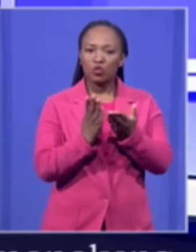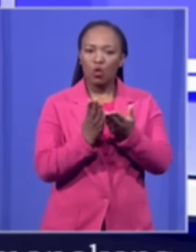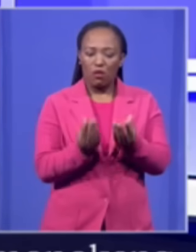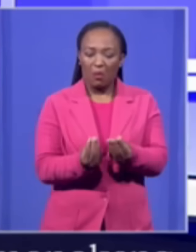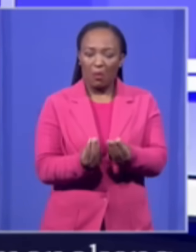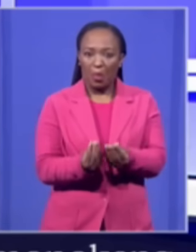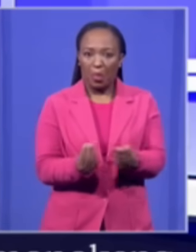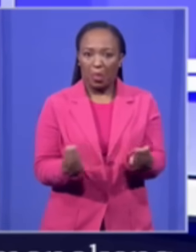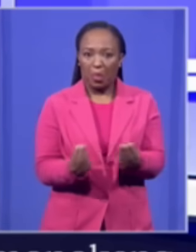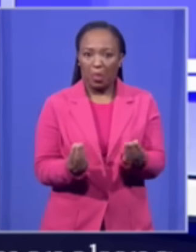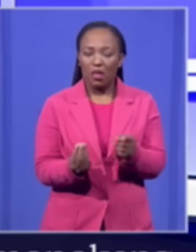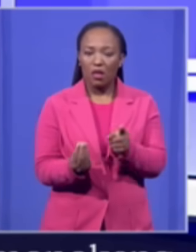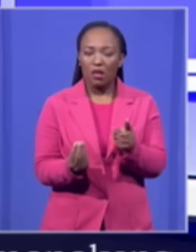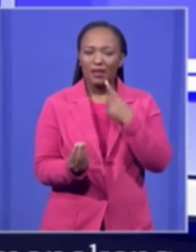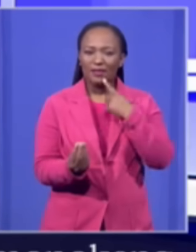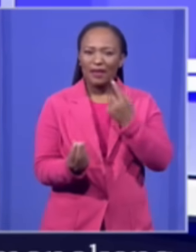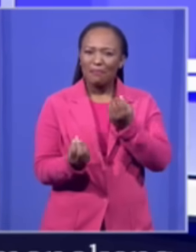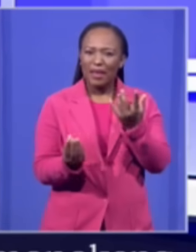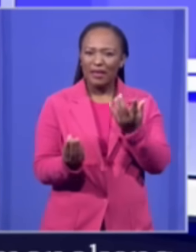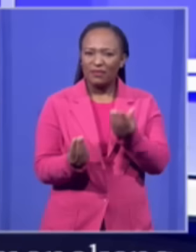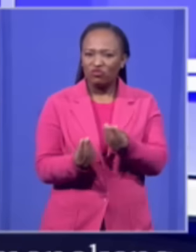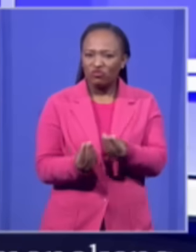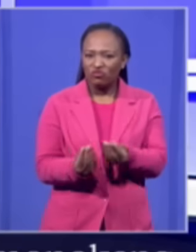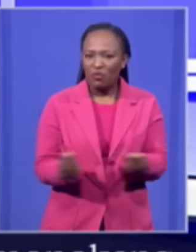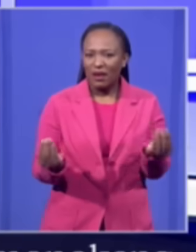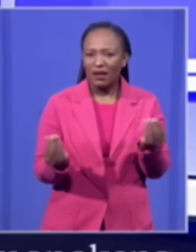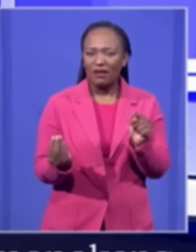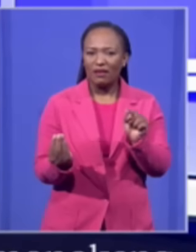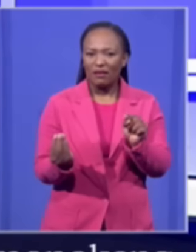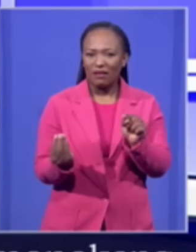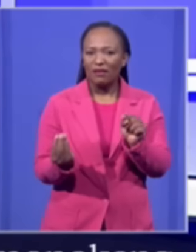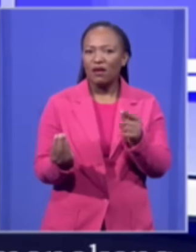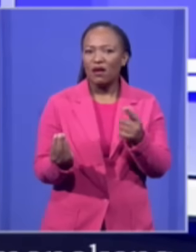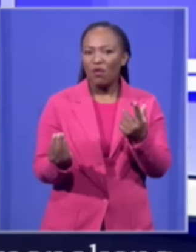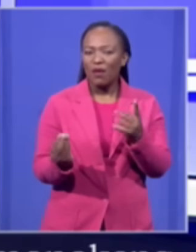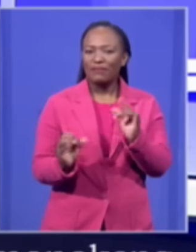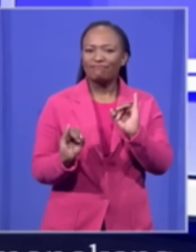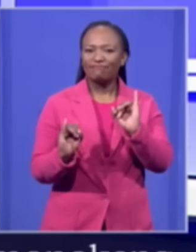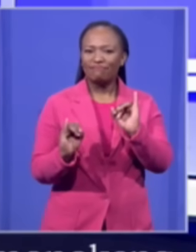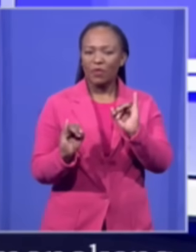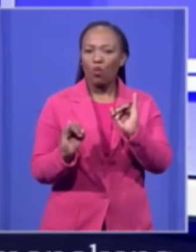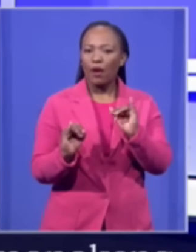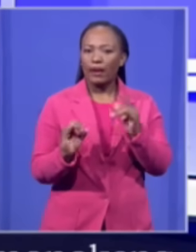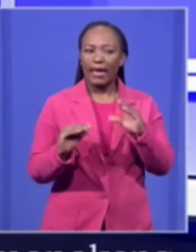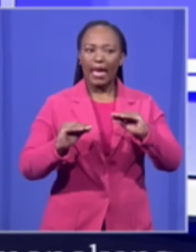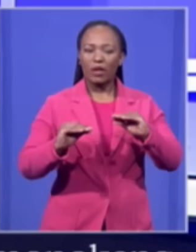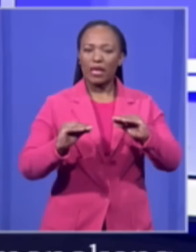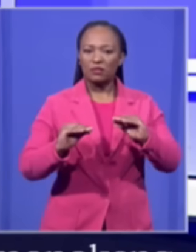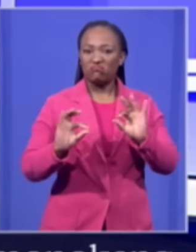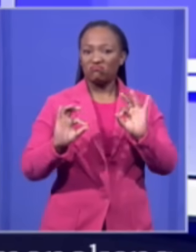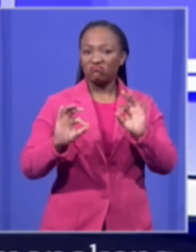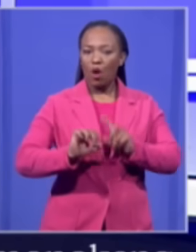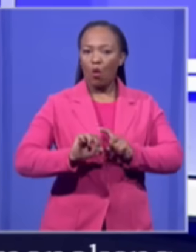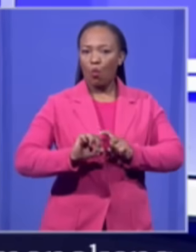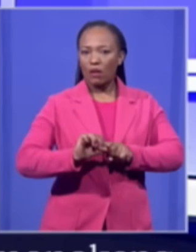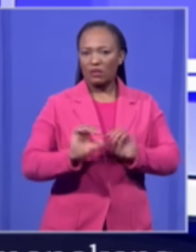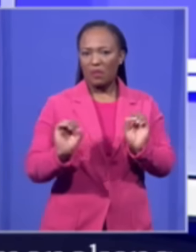a re go ntse le bana ba le bantsi ba ba kgaratlhang ka ntlha ya fa ba sa bona thuto e maleba kwa dikolong tsa